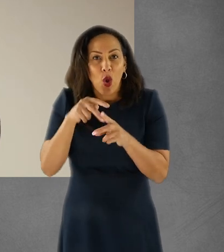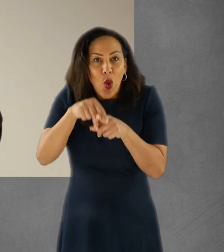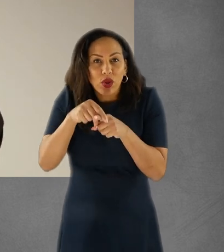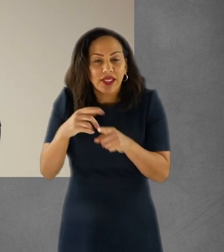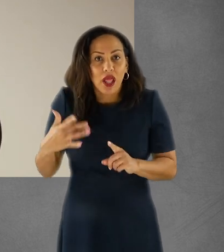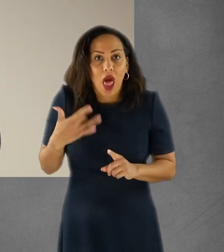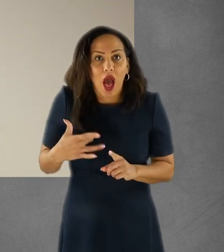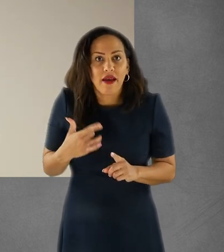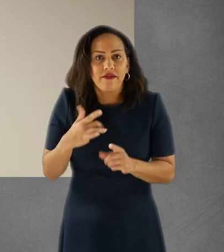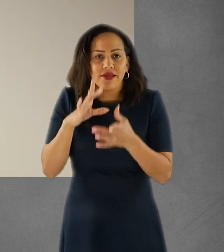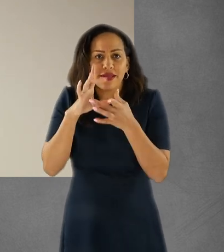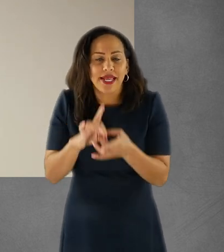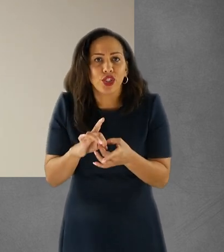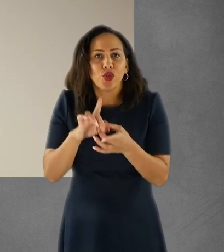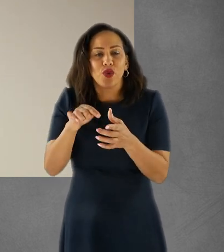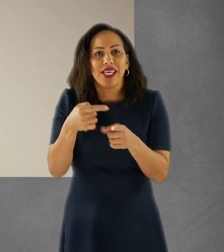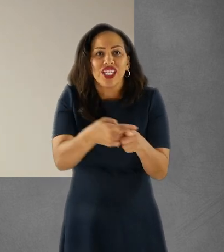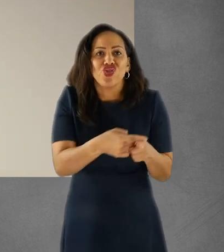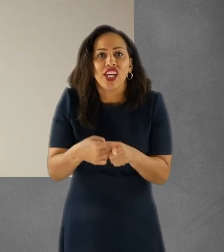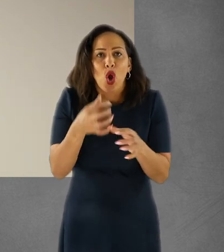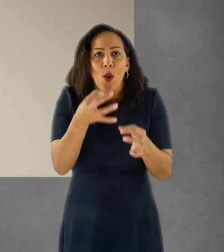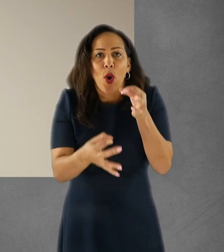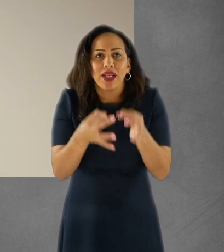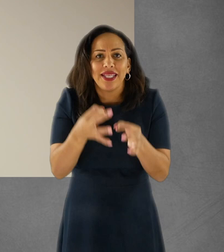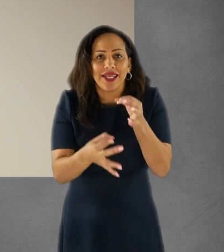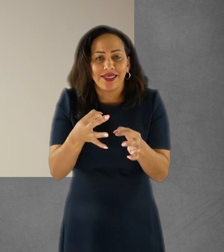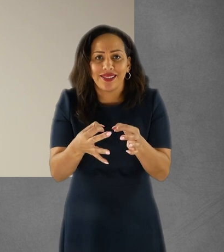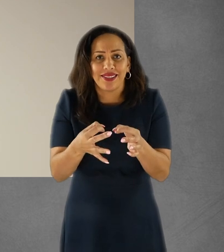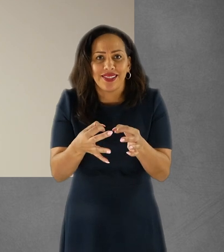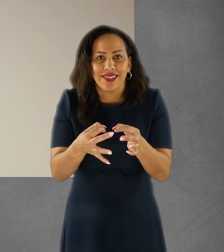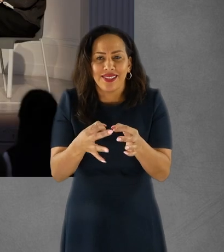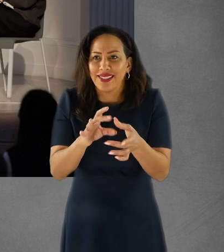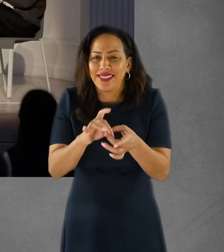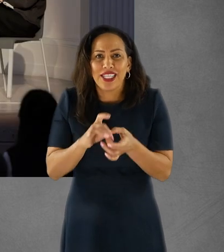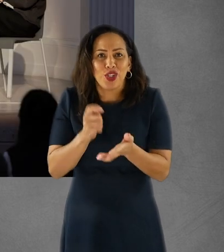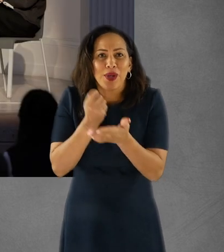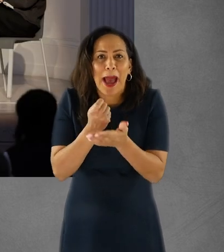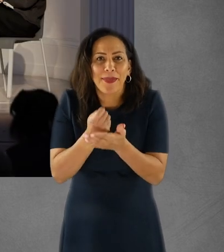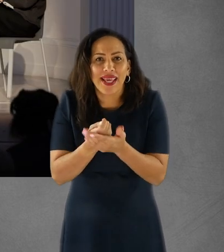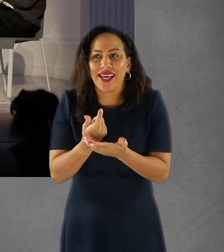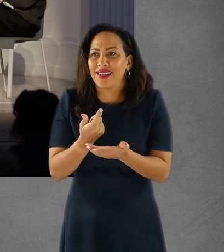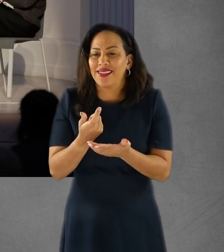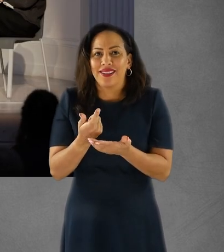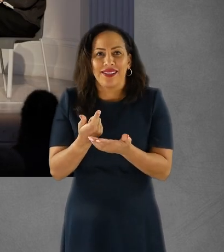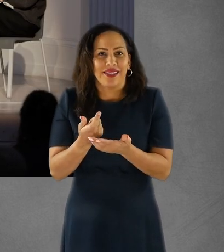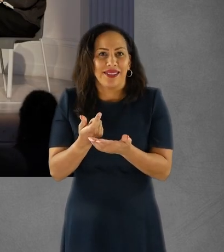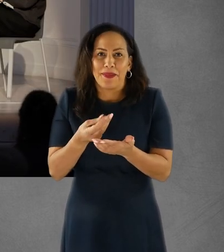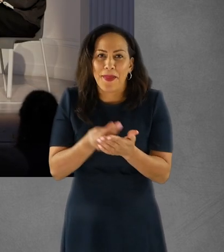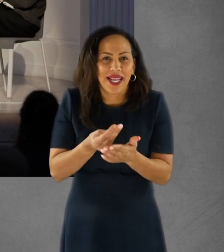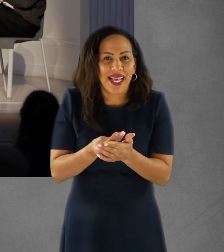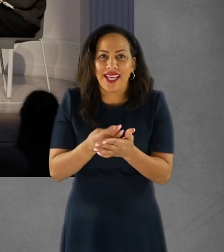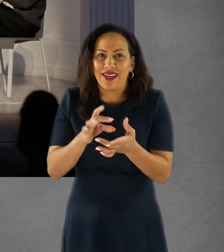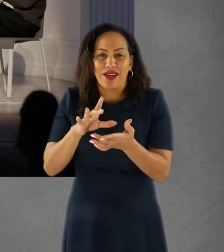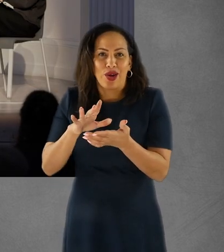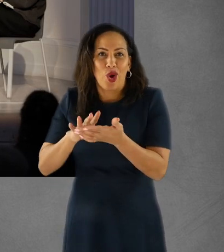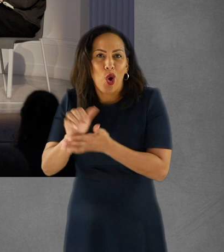know, but equally all the cultural practices that this country is a very specific English practice, right? The thoroughbred is a